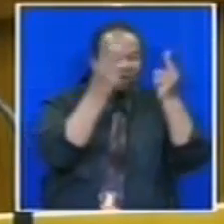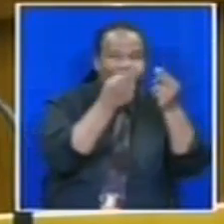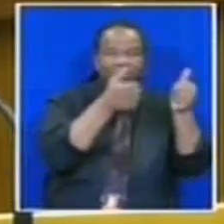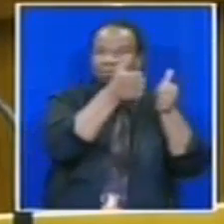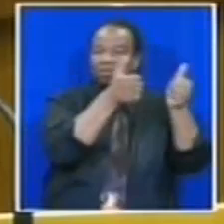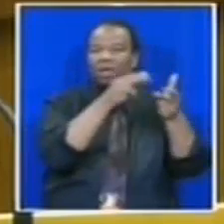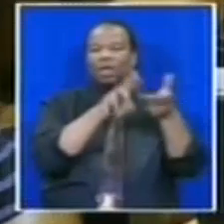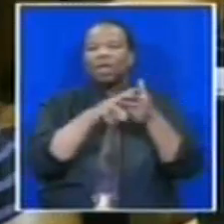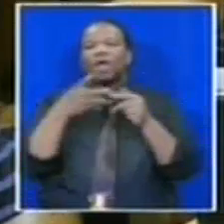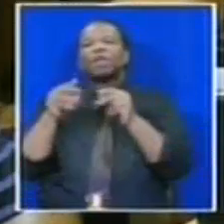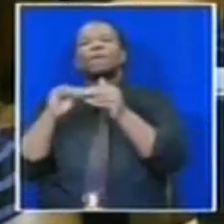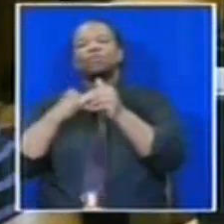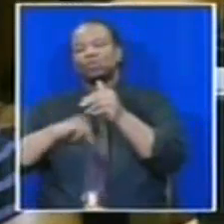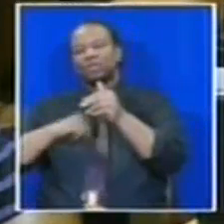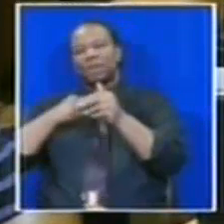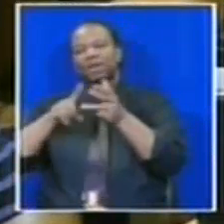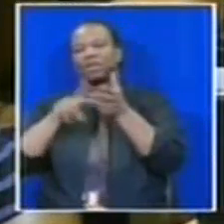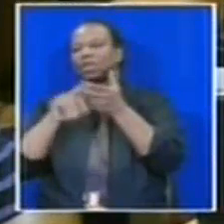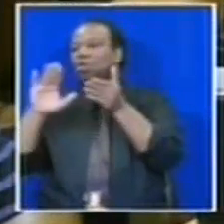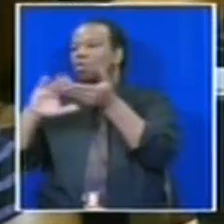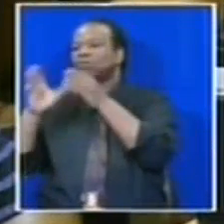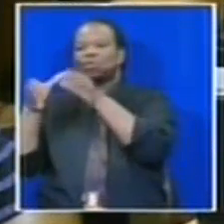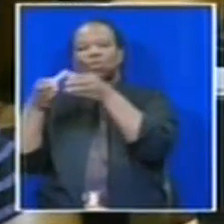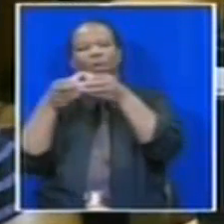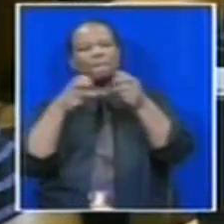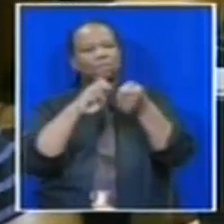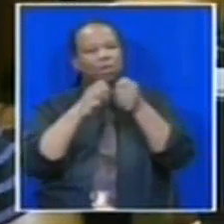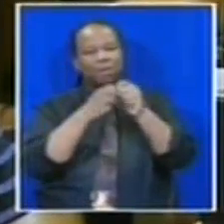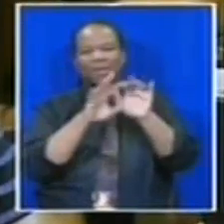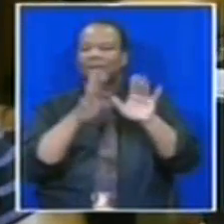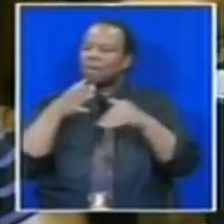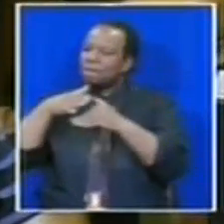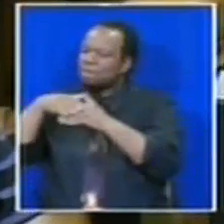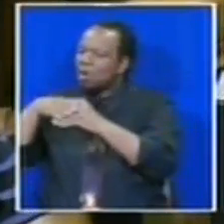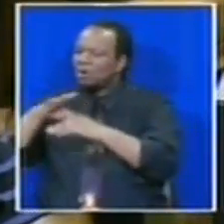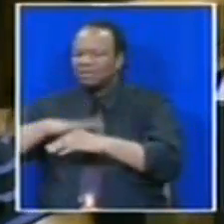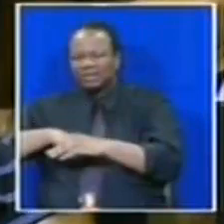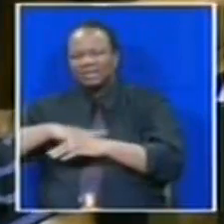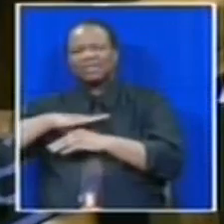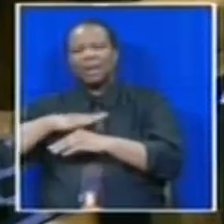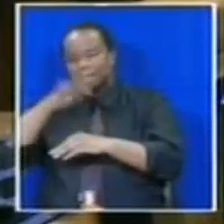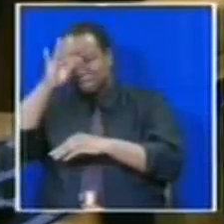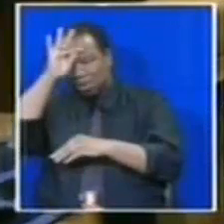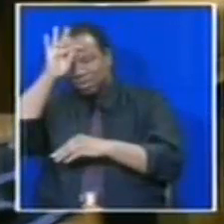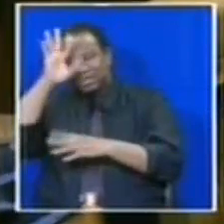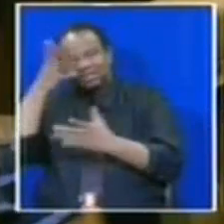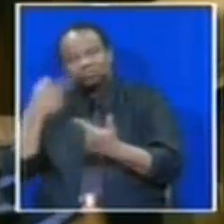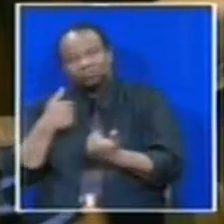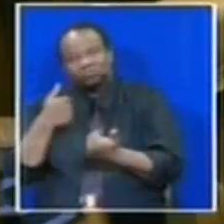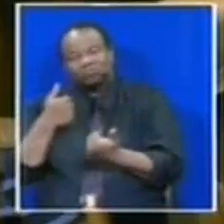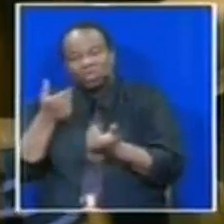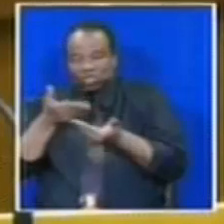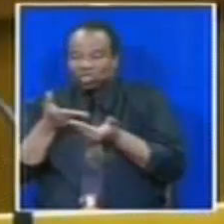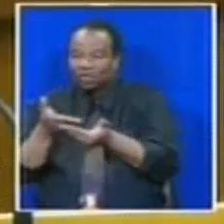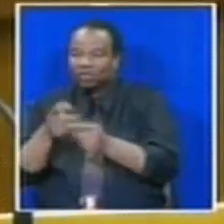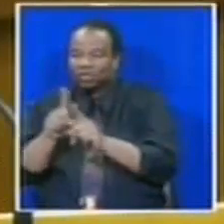municipalities, and to community organizations. Highly stressful demands are made on our police and security personnel. Destruction